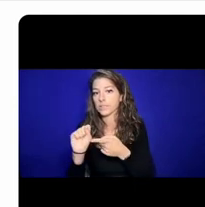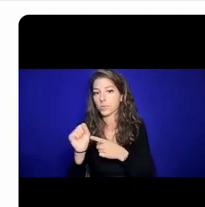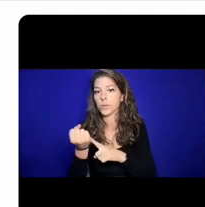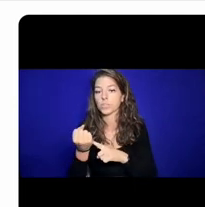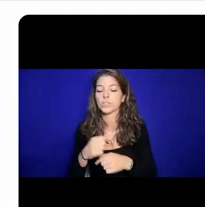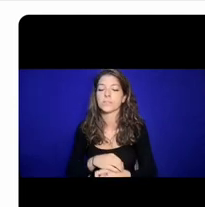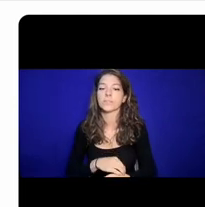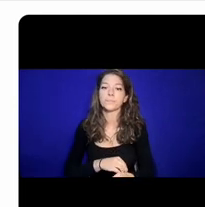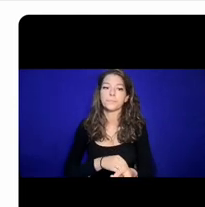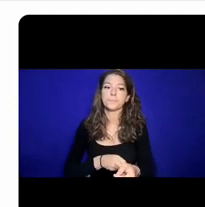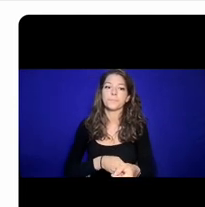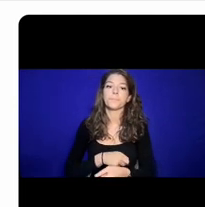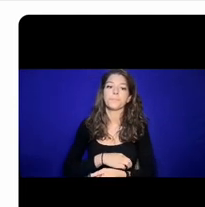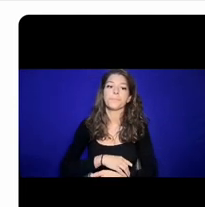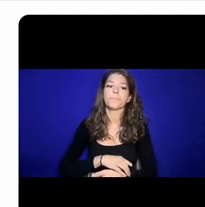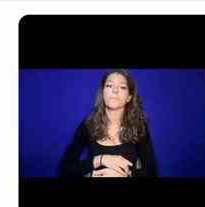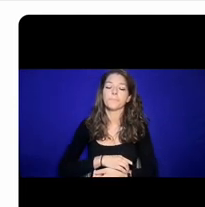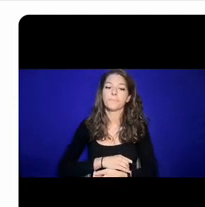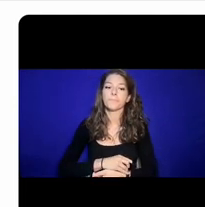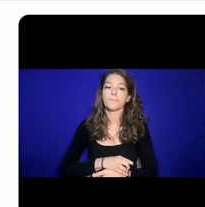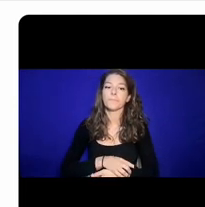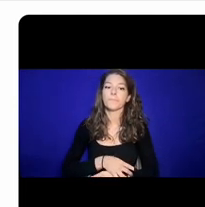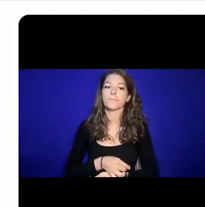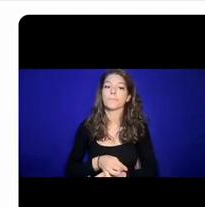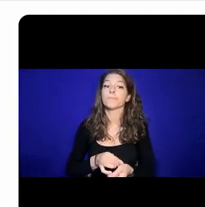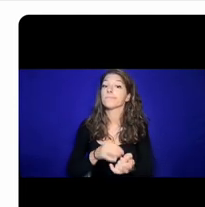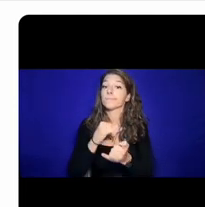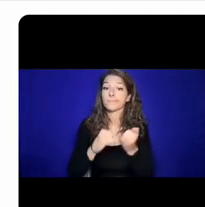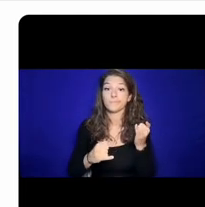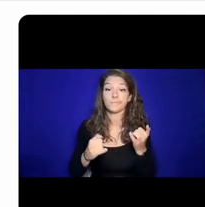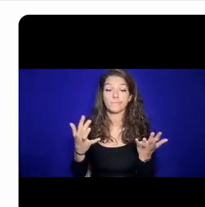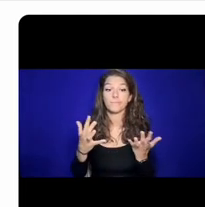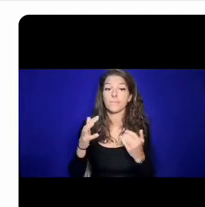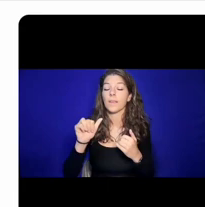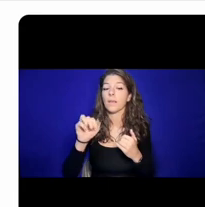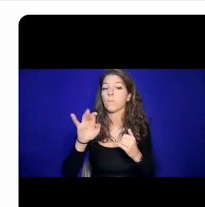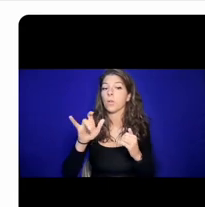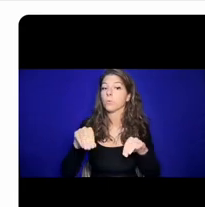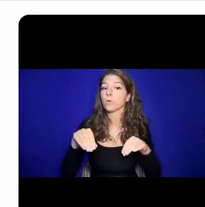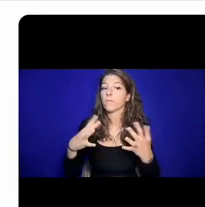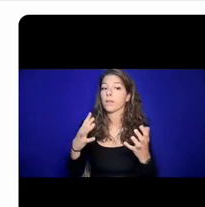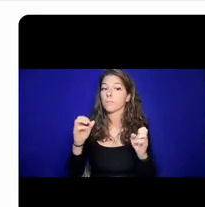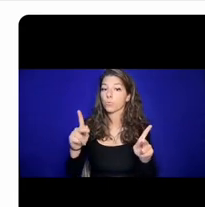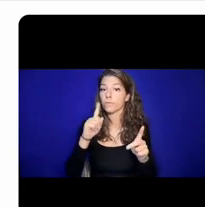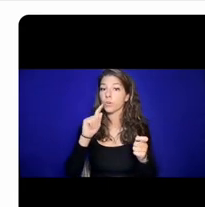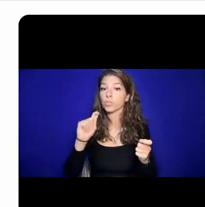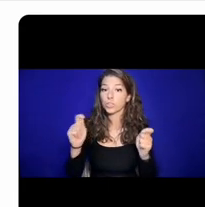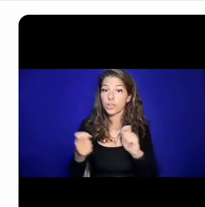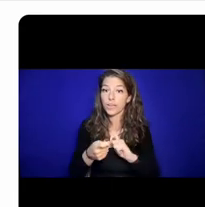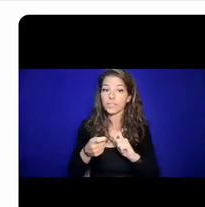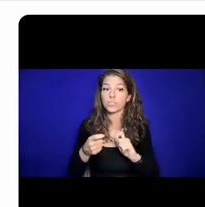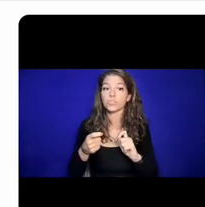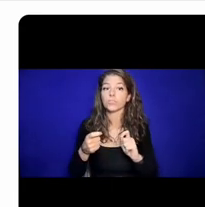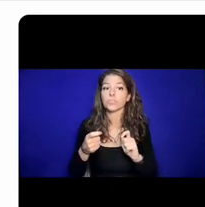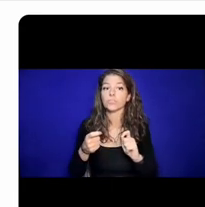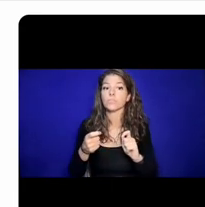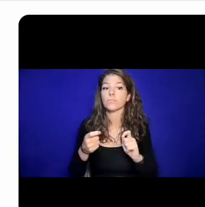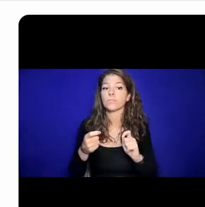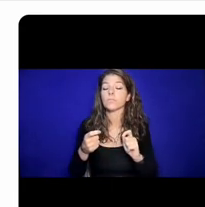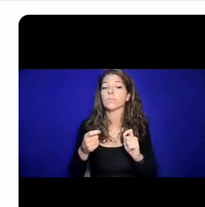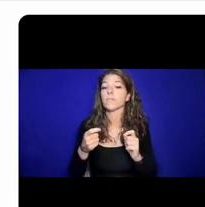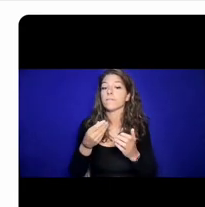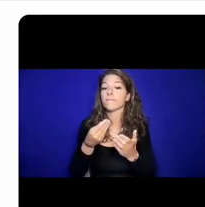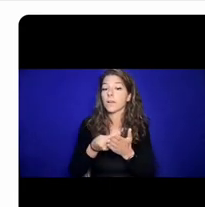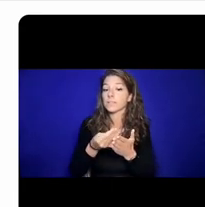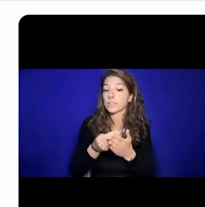situations. Lastly, ABLE provides an opportunity for a change in mindset. Funds in